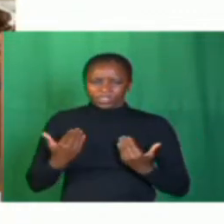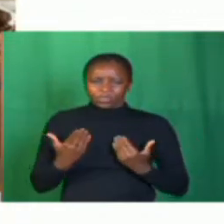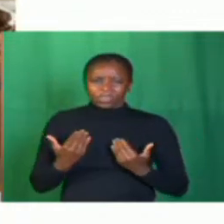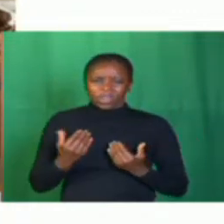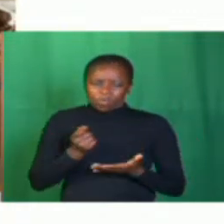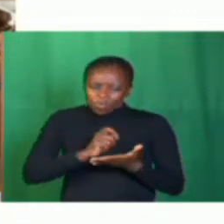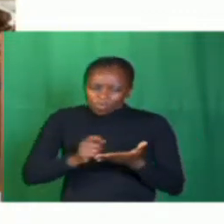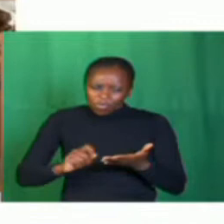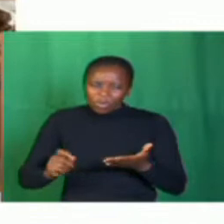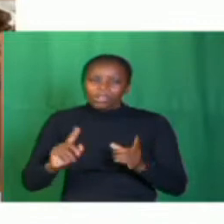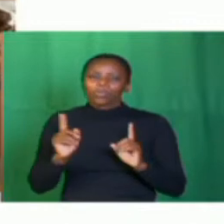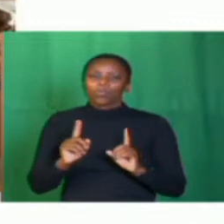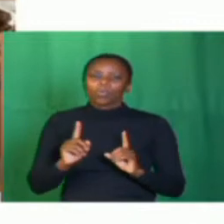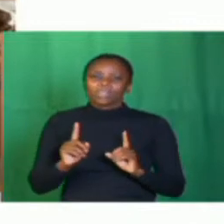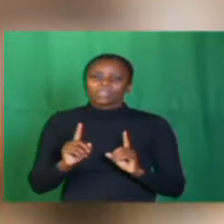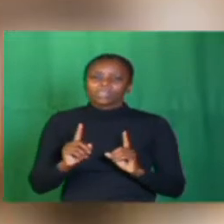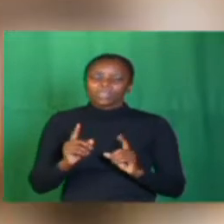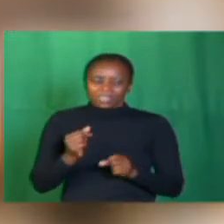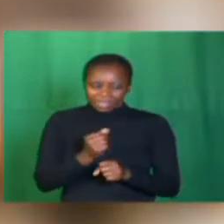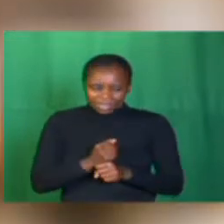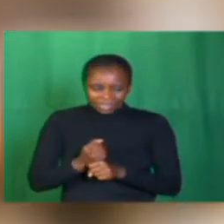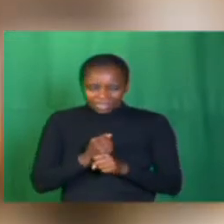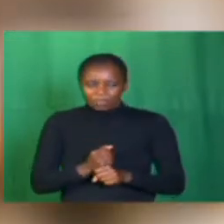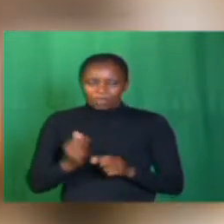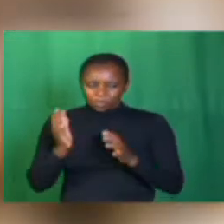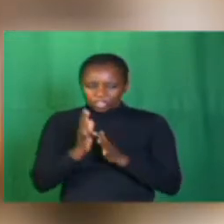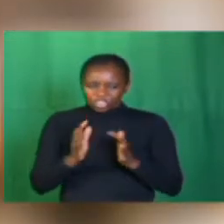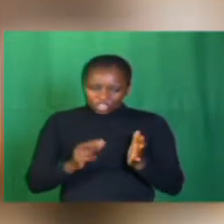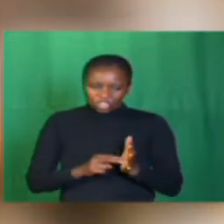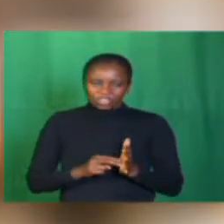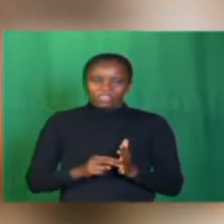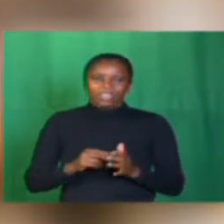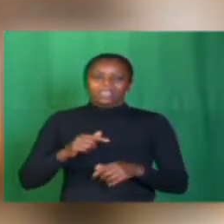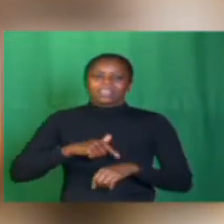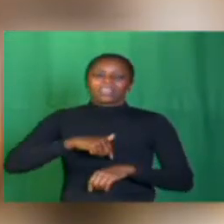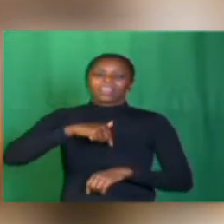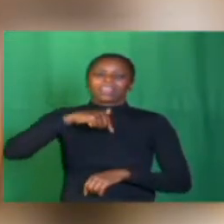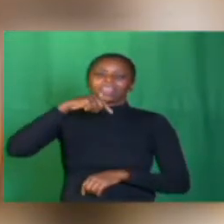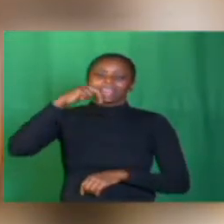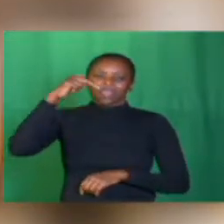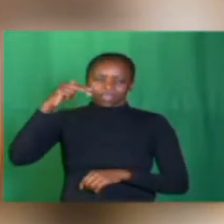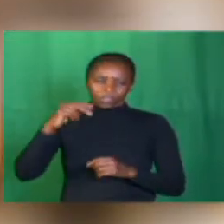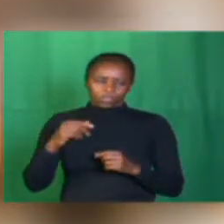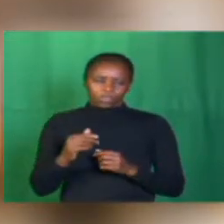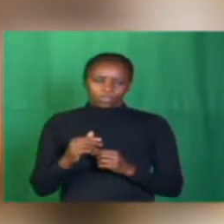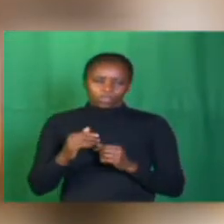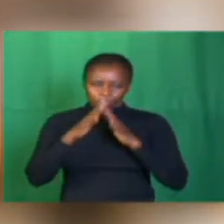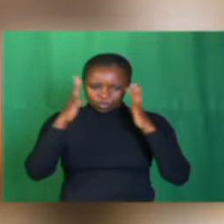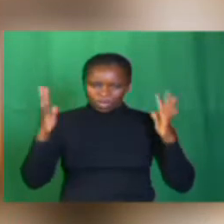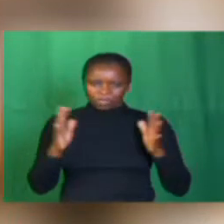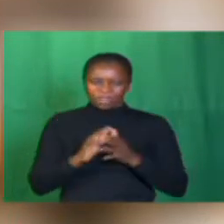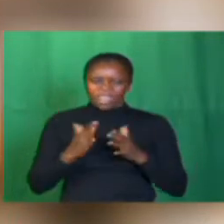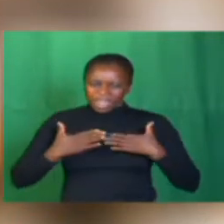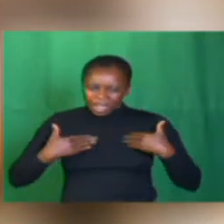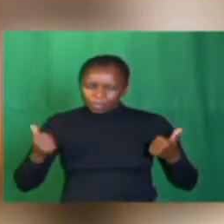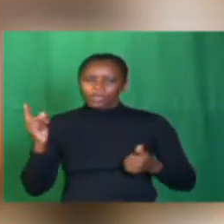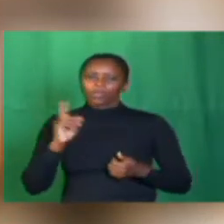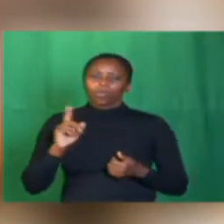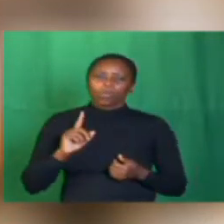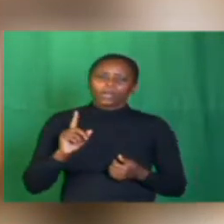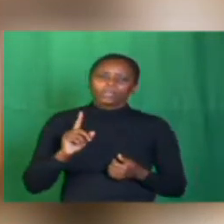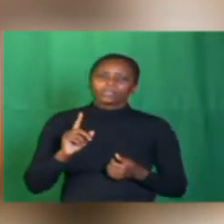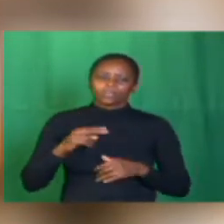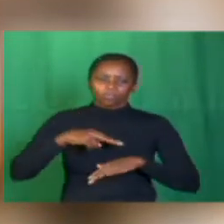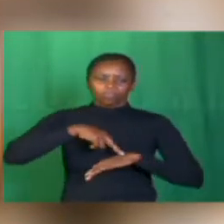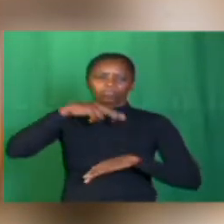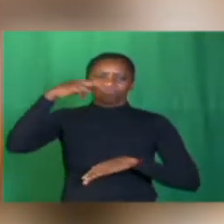give? That of Jesus Christ ascending to heaven. What happened when Jesus Christ was ascending